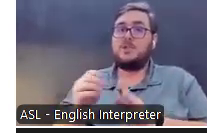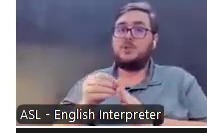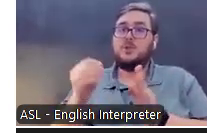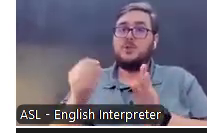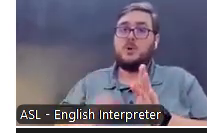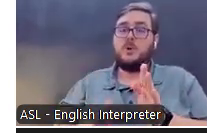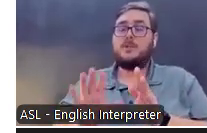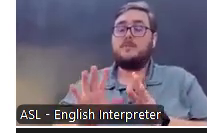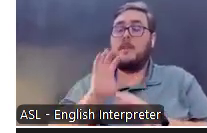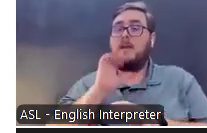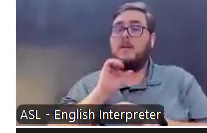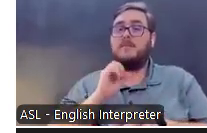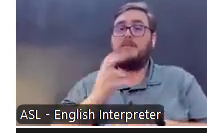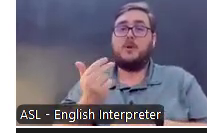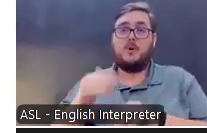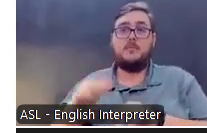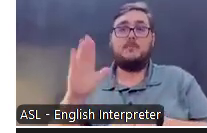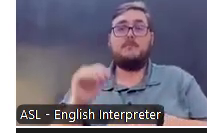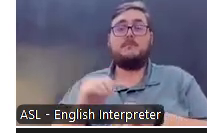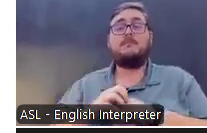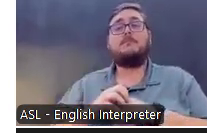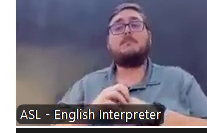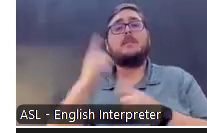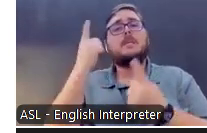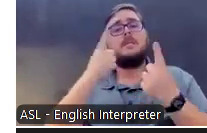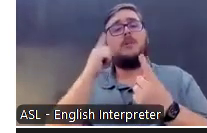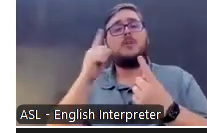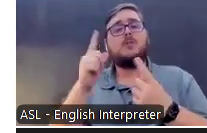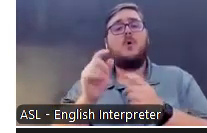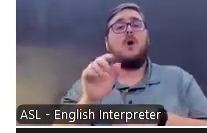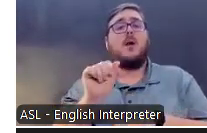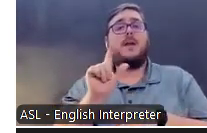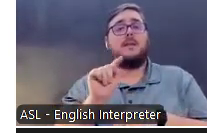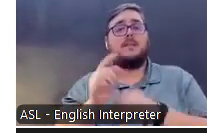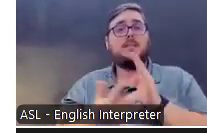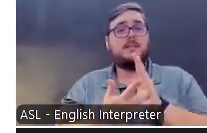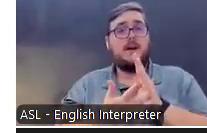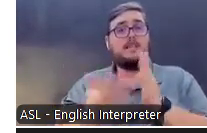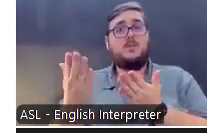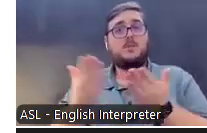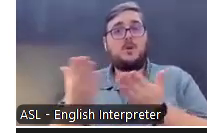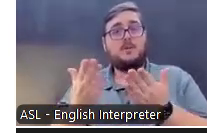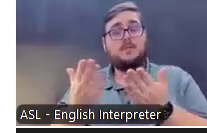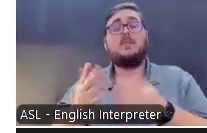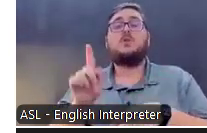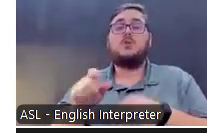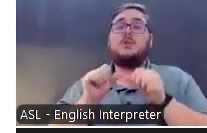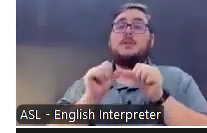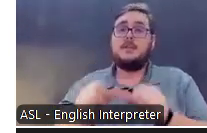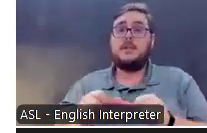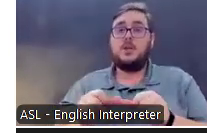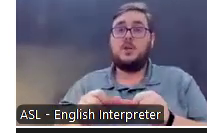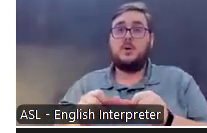Consideration of assistive technology devices and services should also continue and occur during the transition